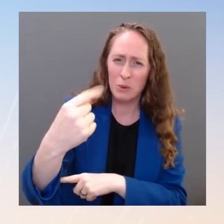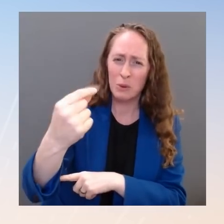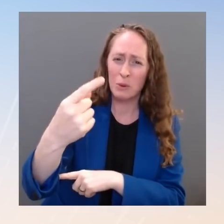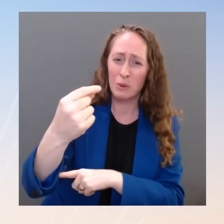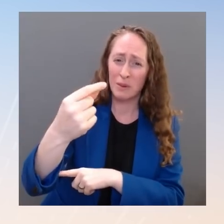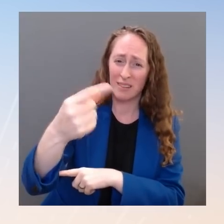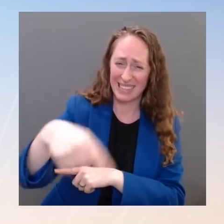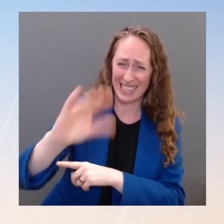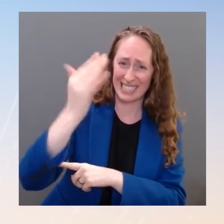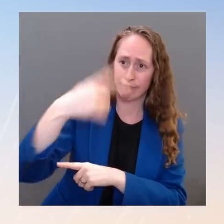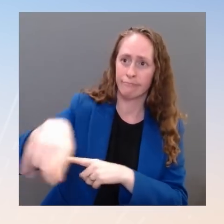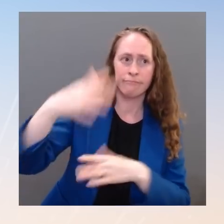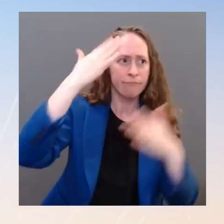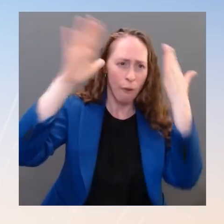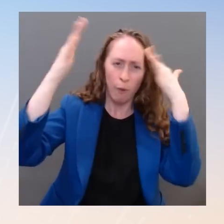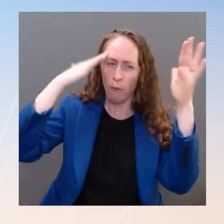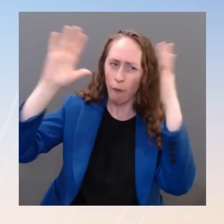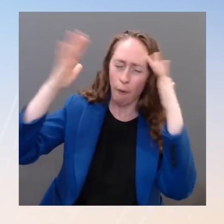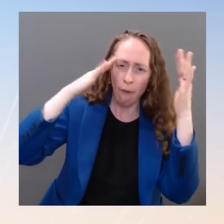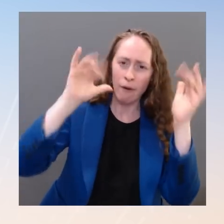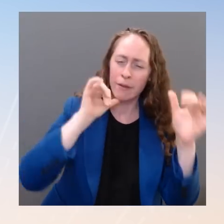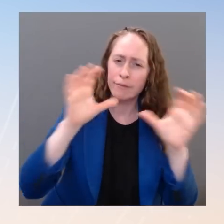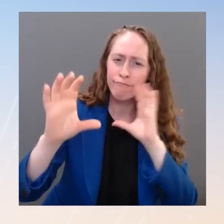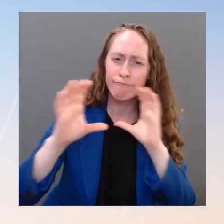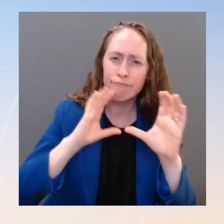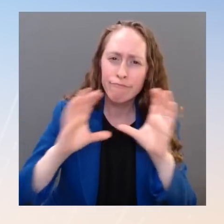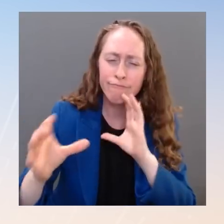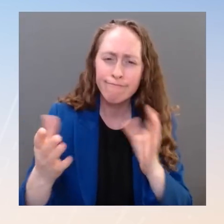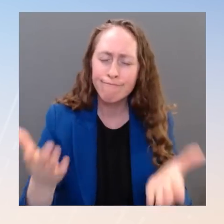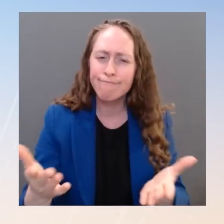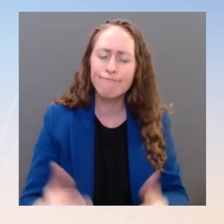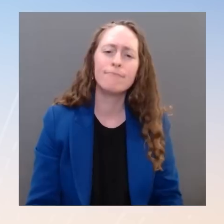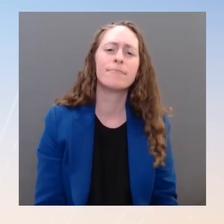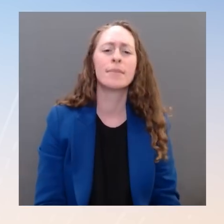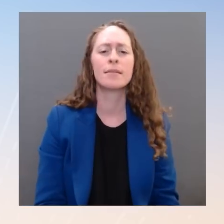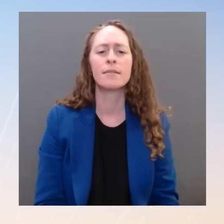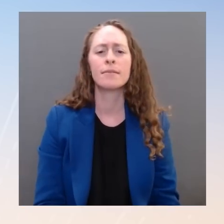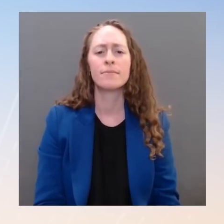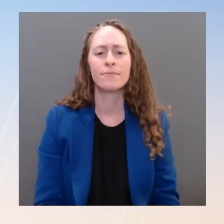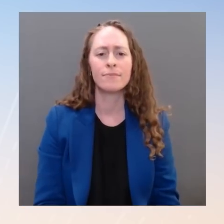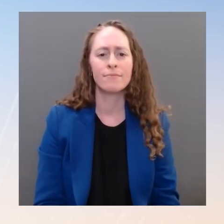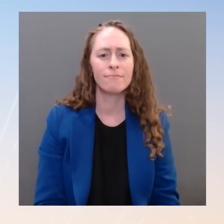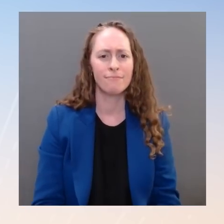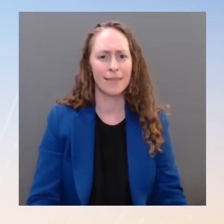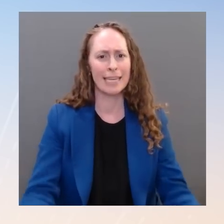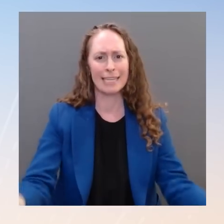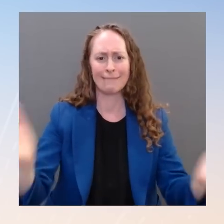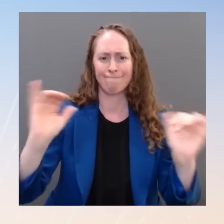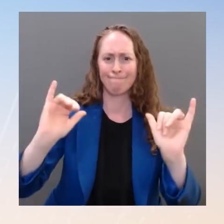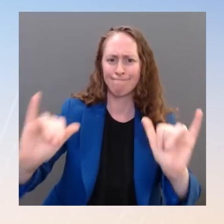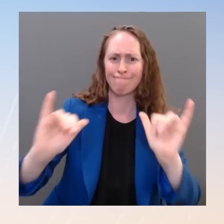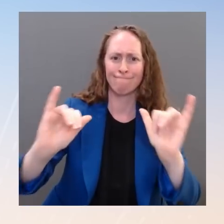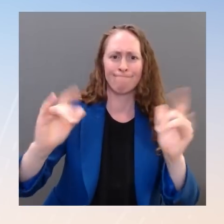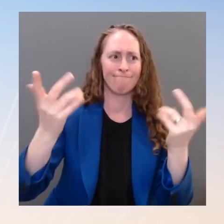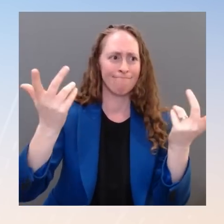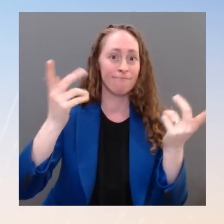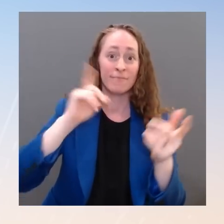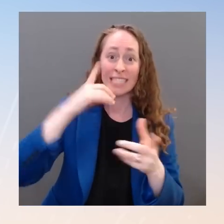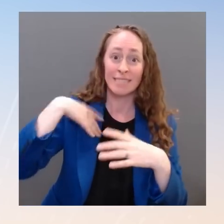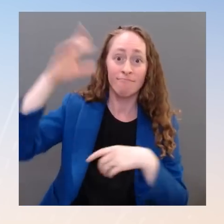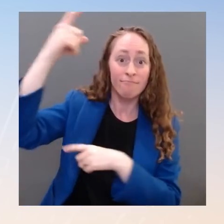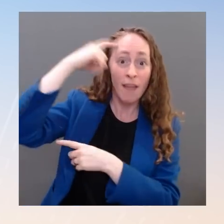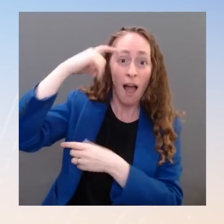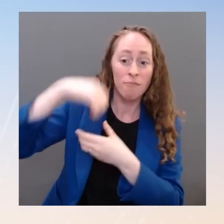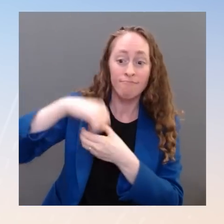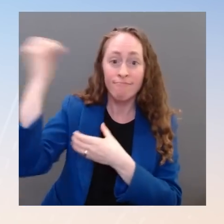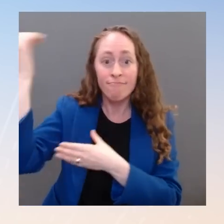the frustration about how broken our immigration system is and how there need to be fixes at the border, whether that is smarter security funding